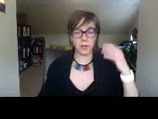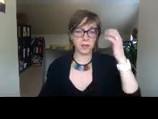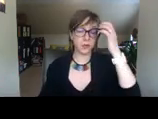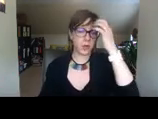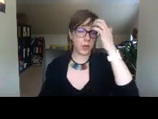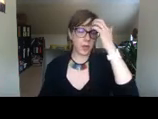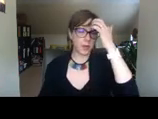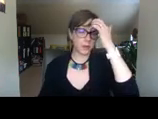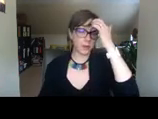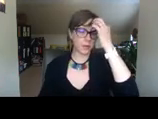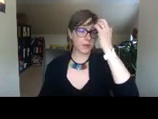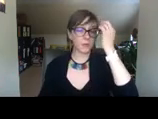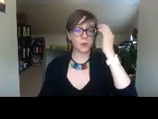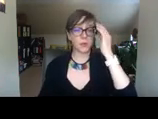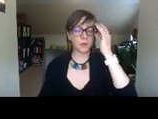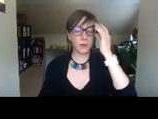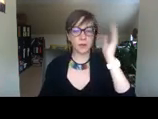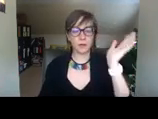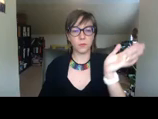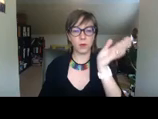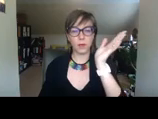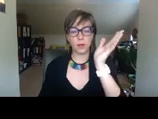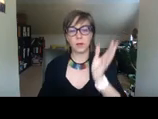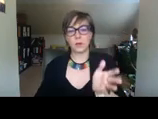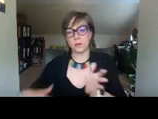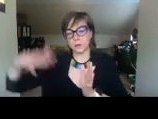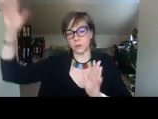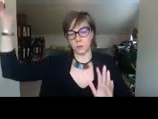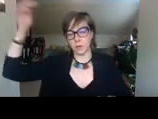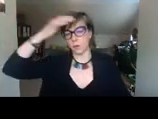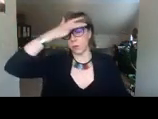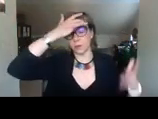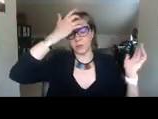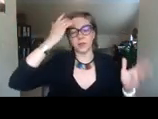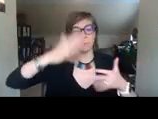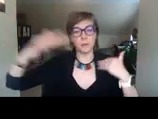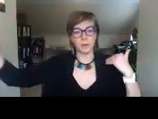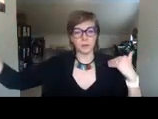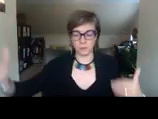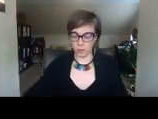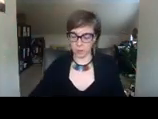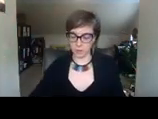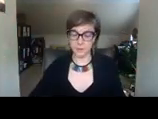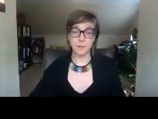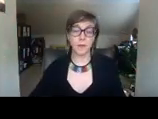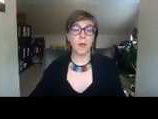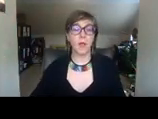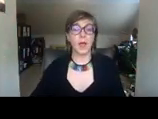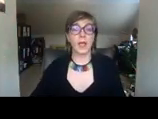categories for age, and the vast majority did fit in the 40 to, you know, over 60. I mean, basically 40